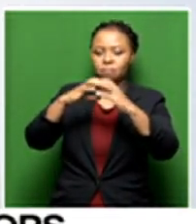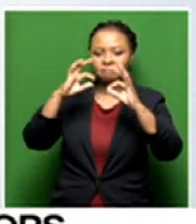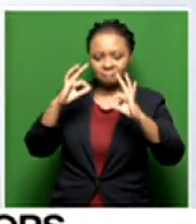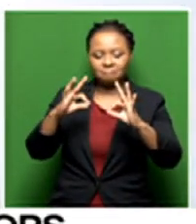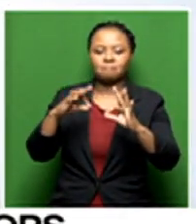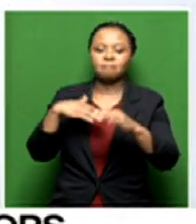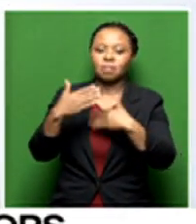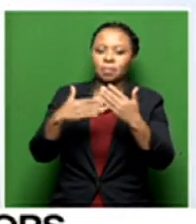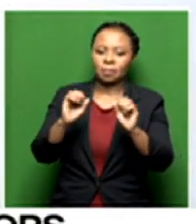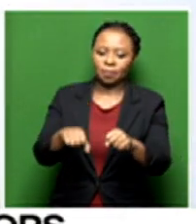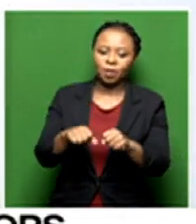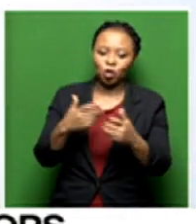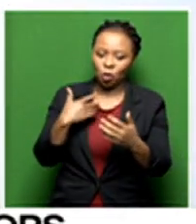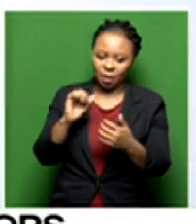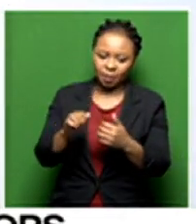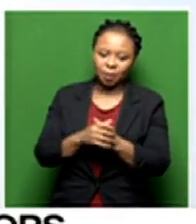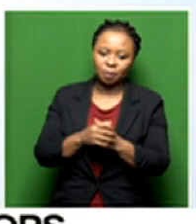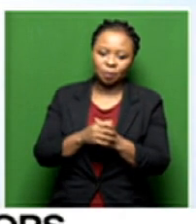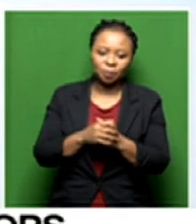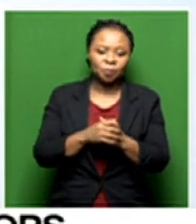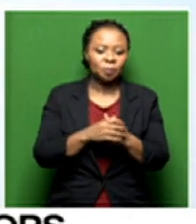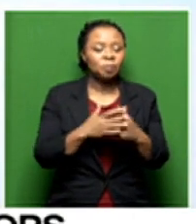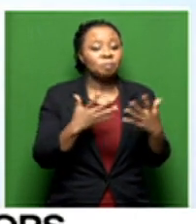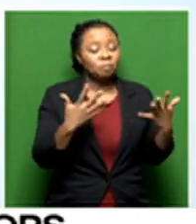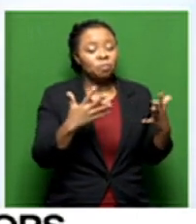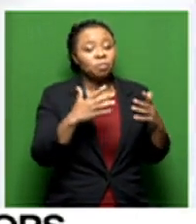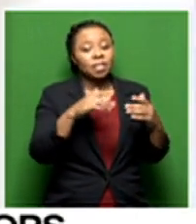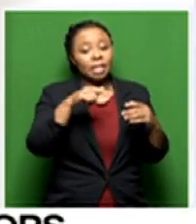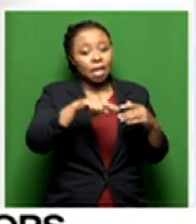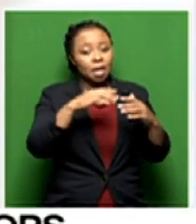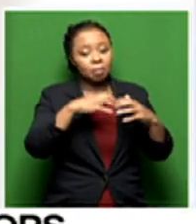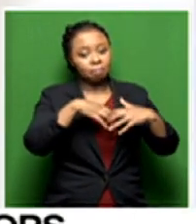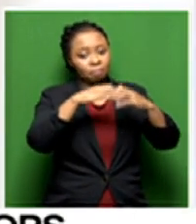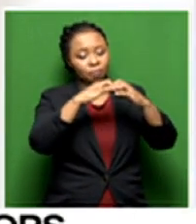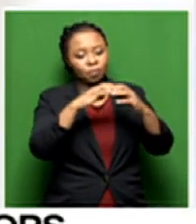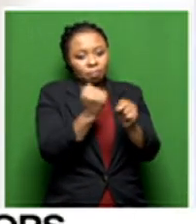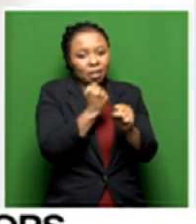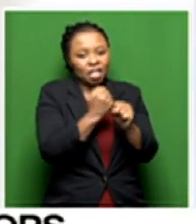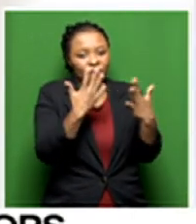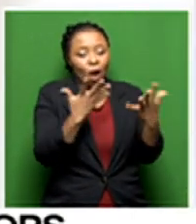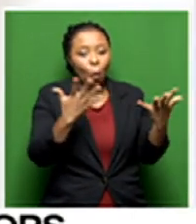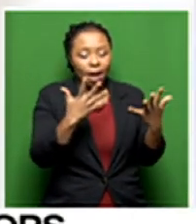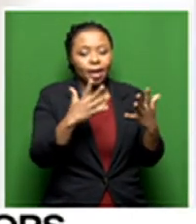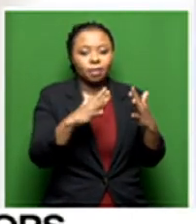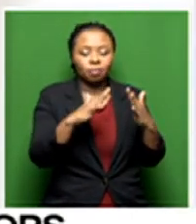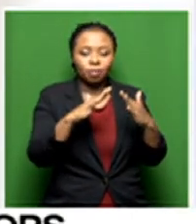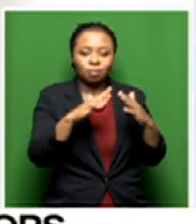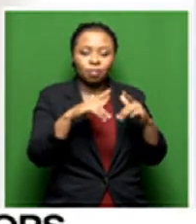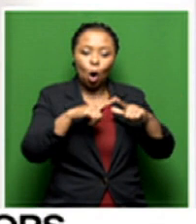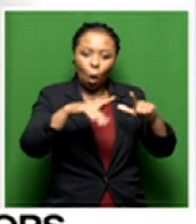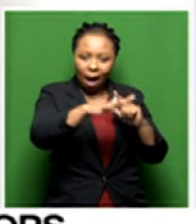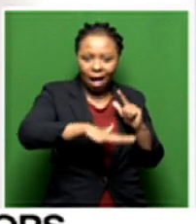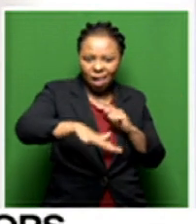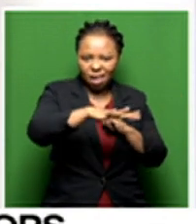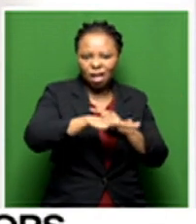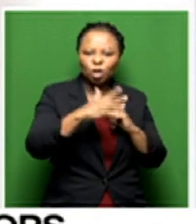run. So yeah. So as much as this is a local brand and a locally manufactured product, so how is it